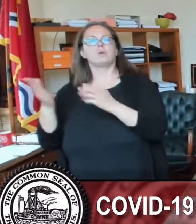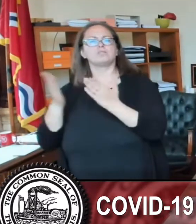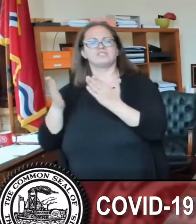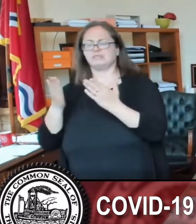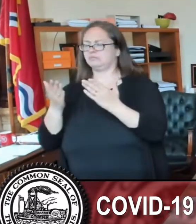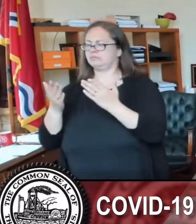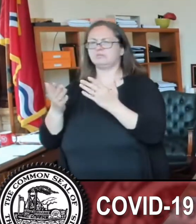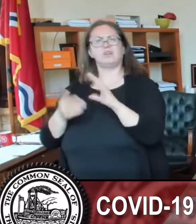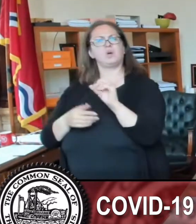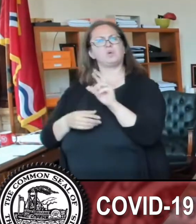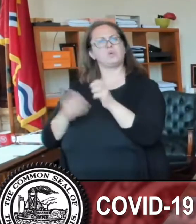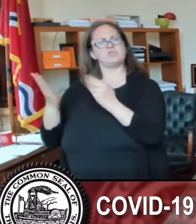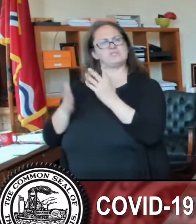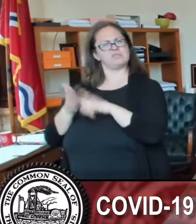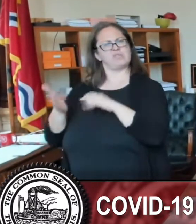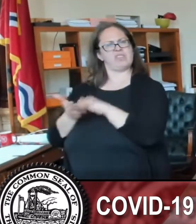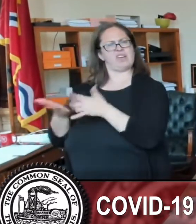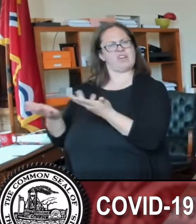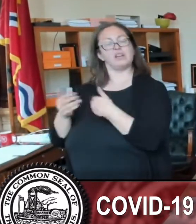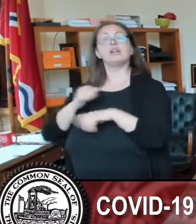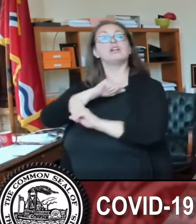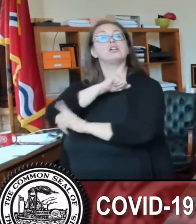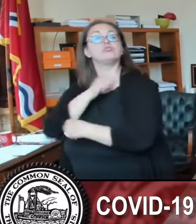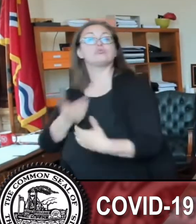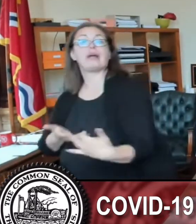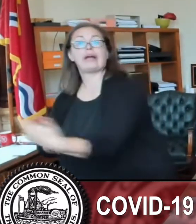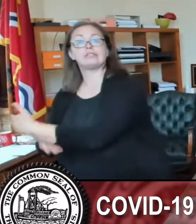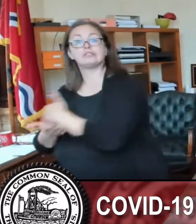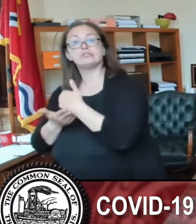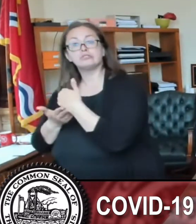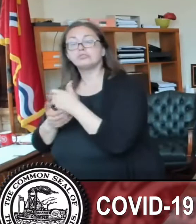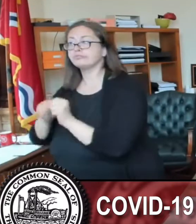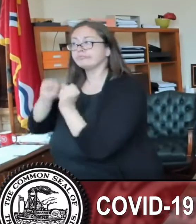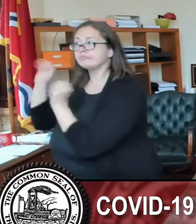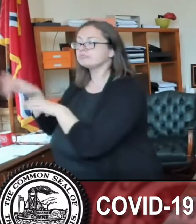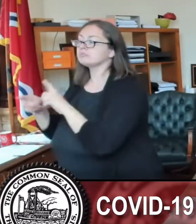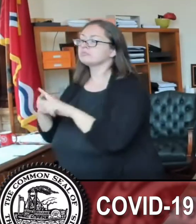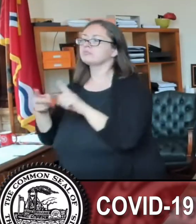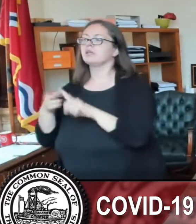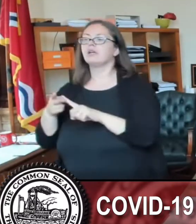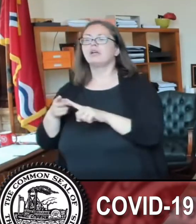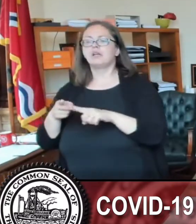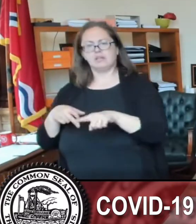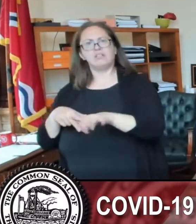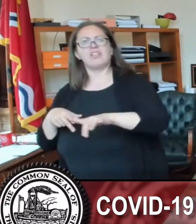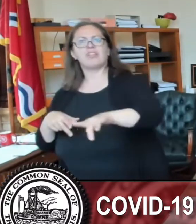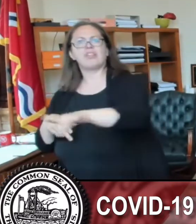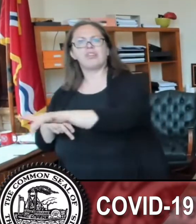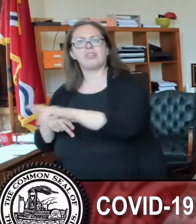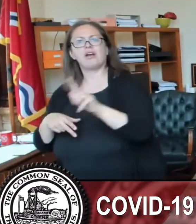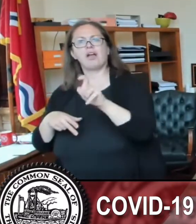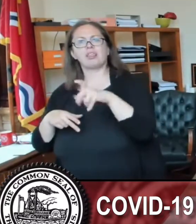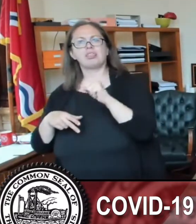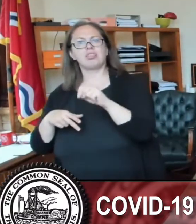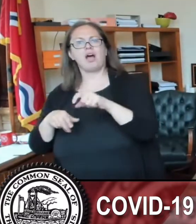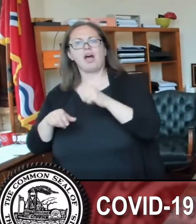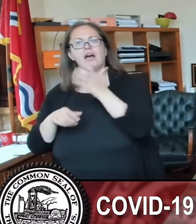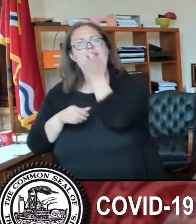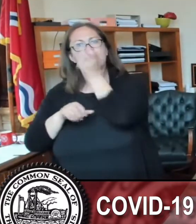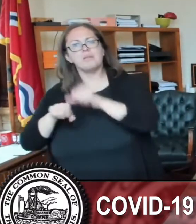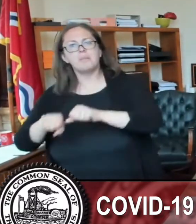core services? Trash pickup, vacant lot mowing, funding affordable